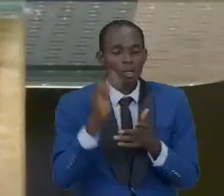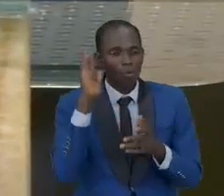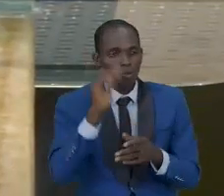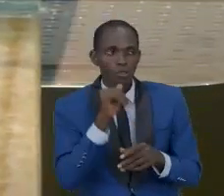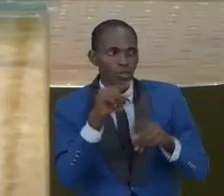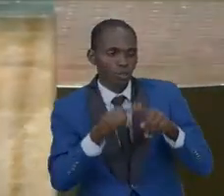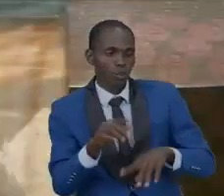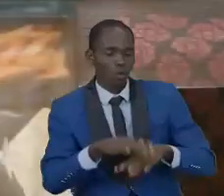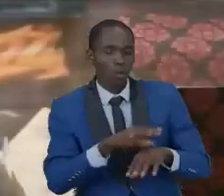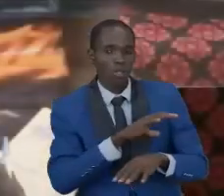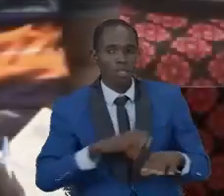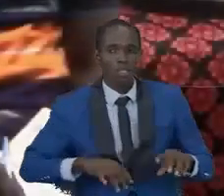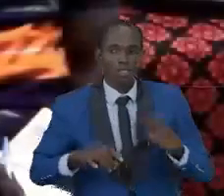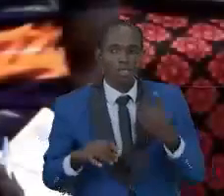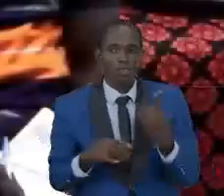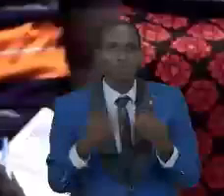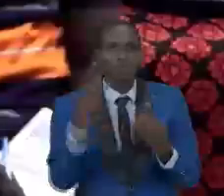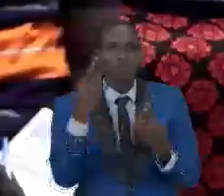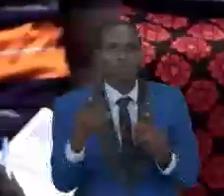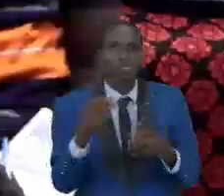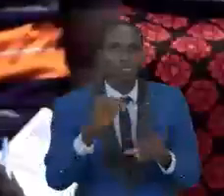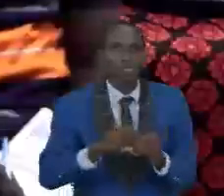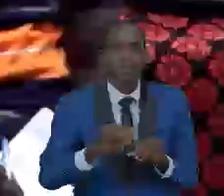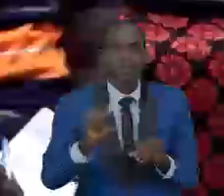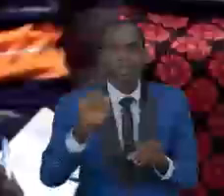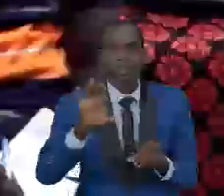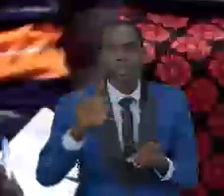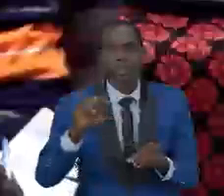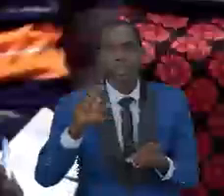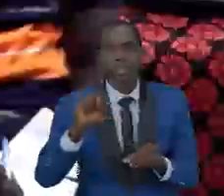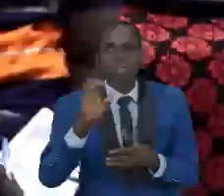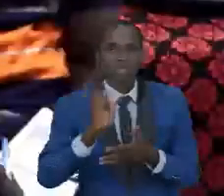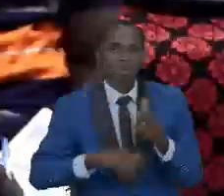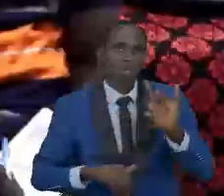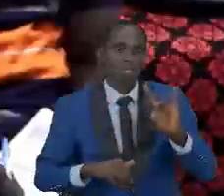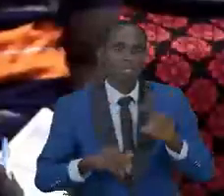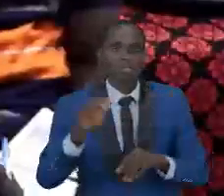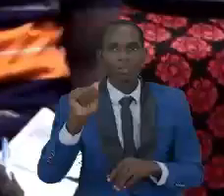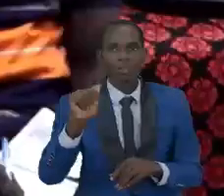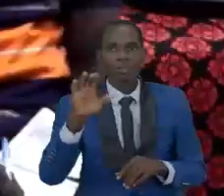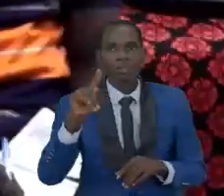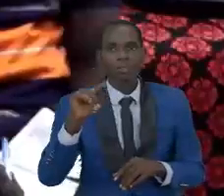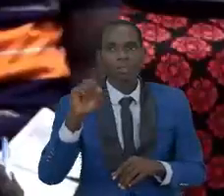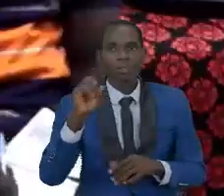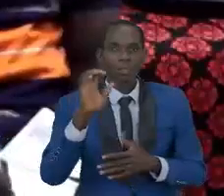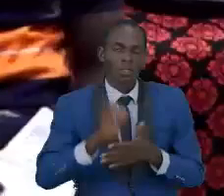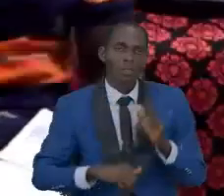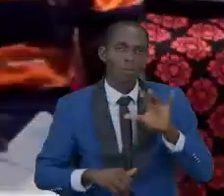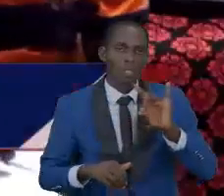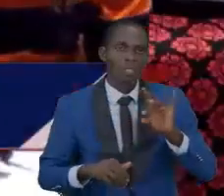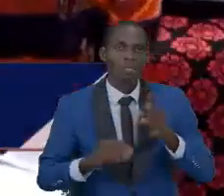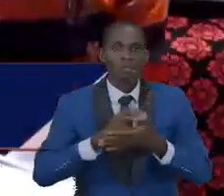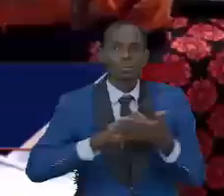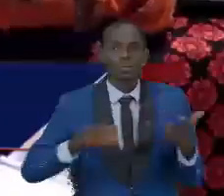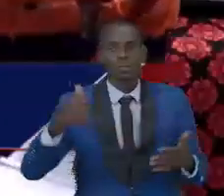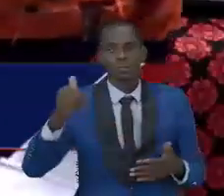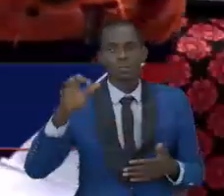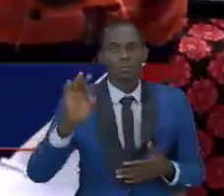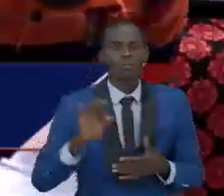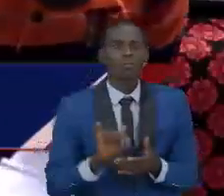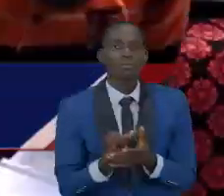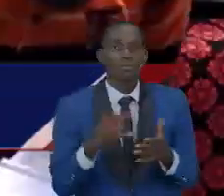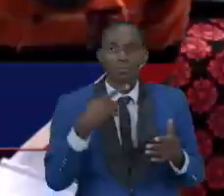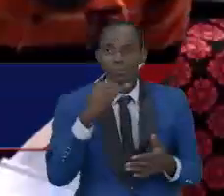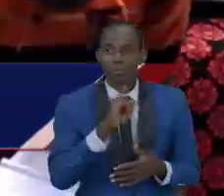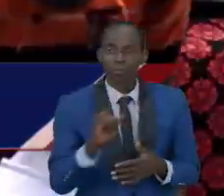Alone Acts chapter 8. read him from verse 19 Acts chapter 8 verse 19